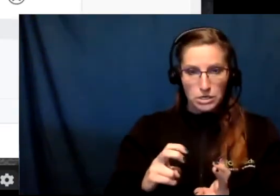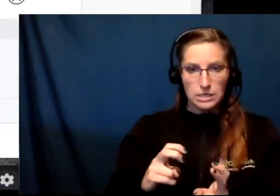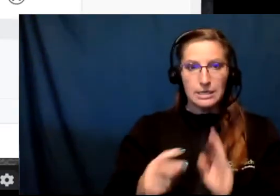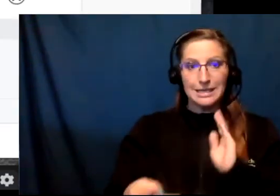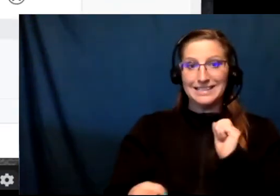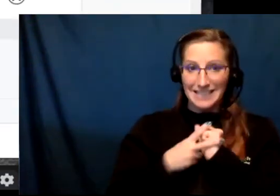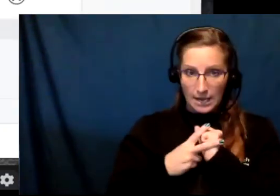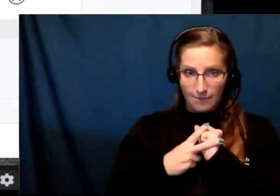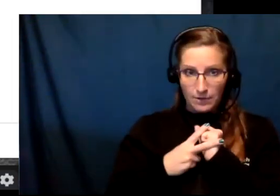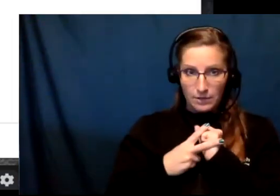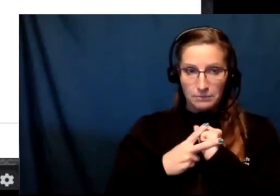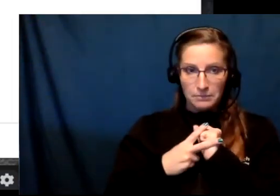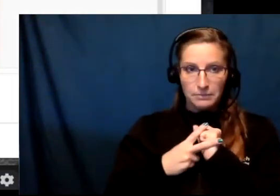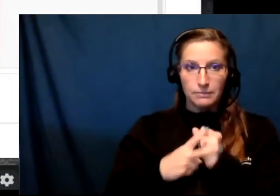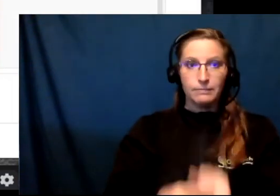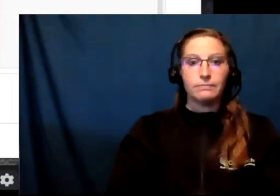it.